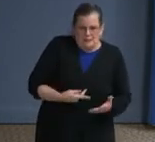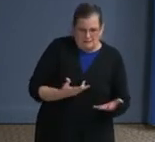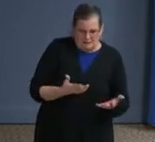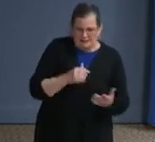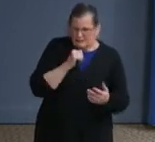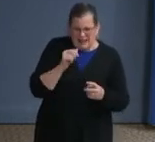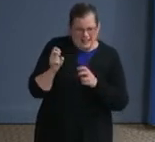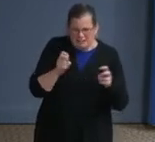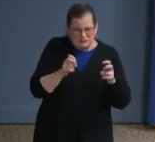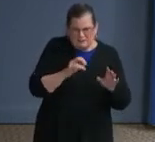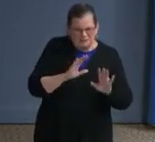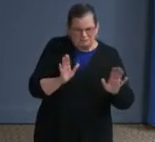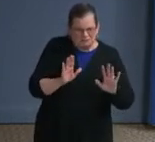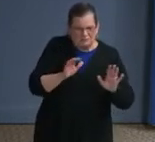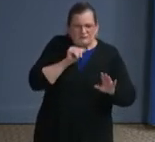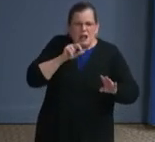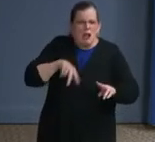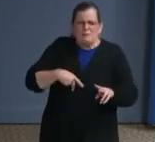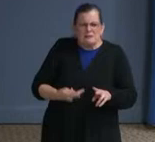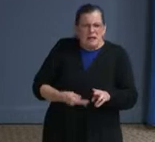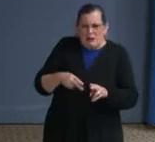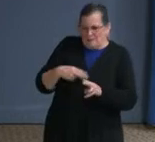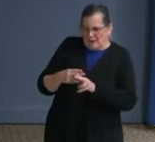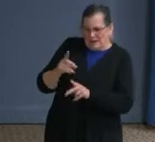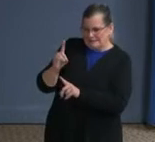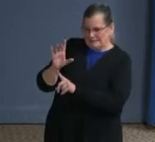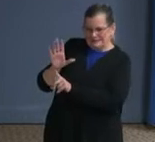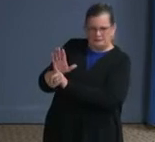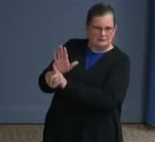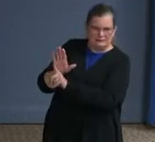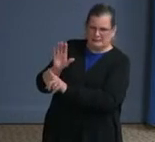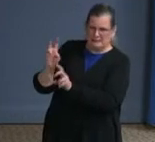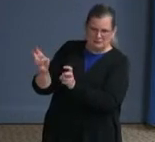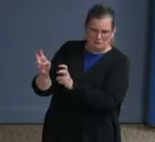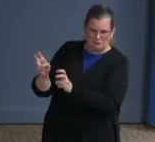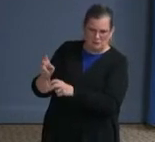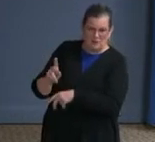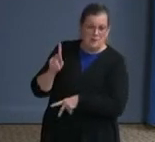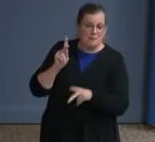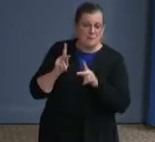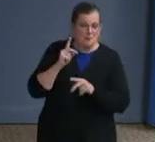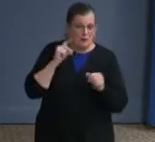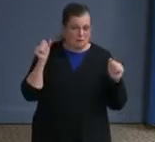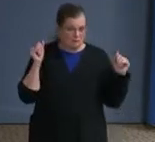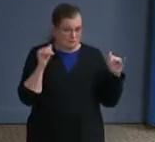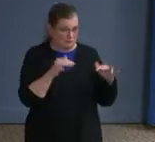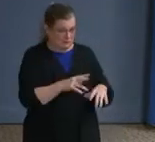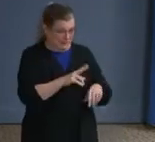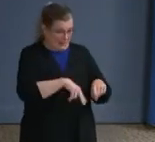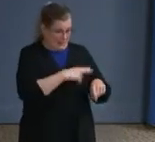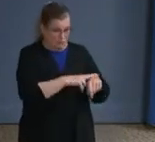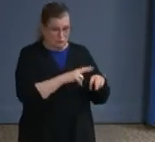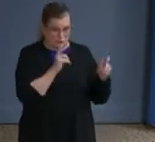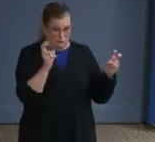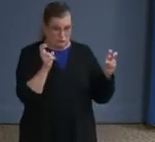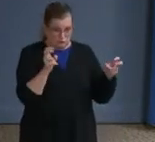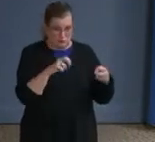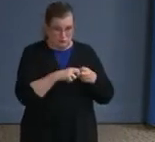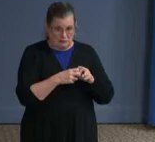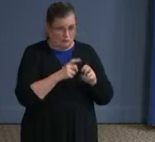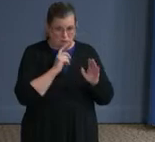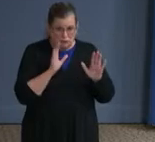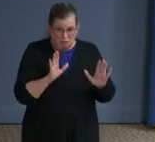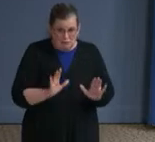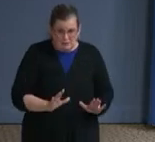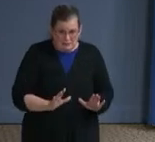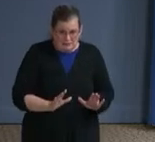a nationally focused protest. And it's great that we're the nation's capital, but these are costs that we